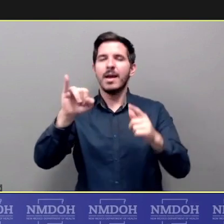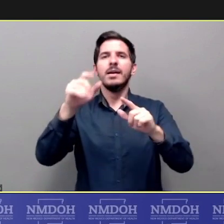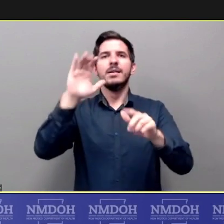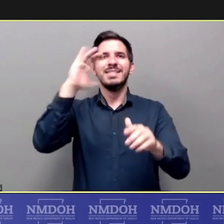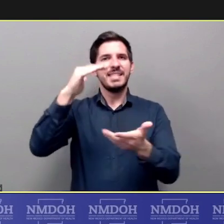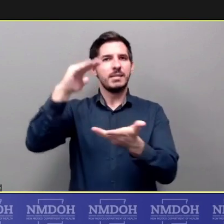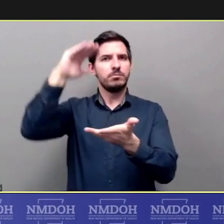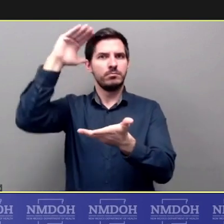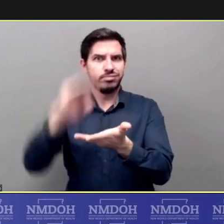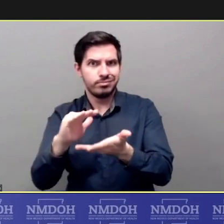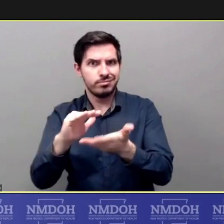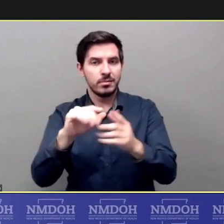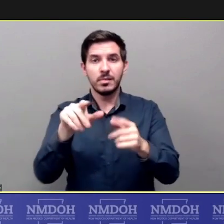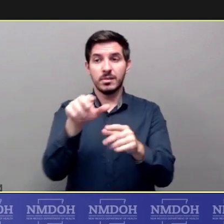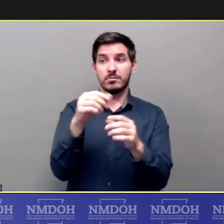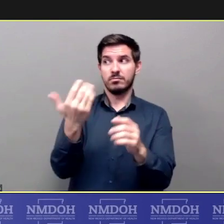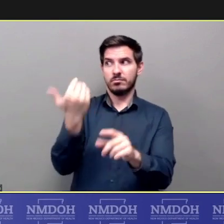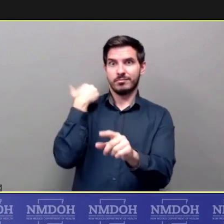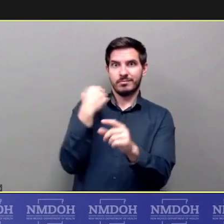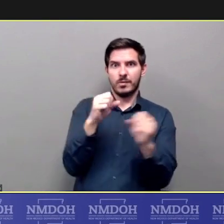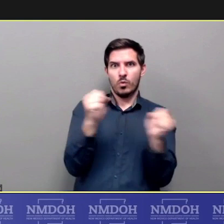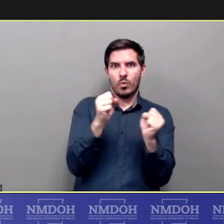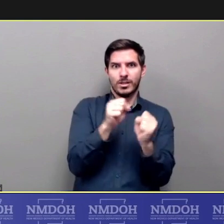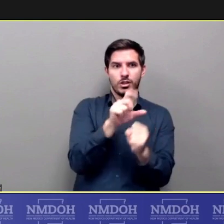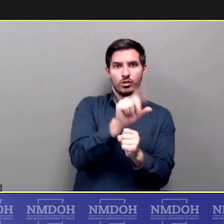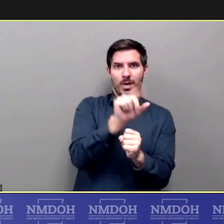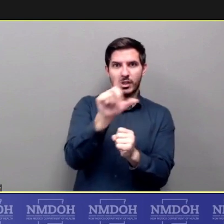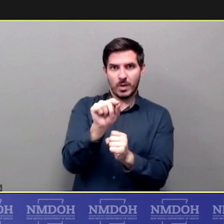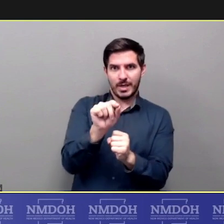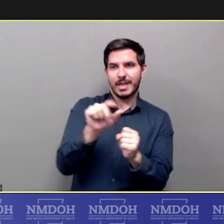to 2021. What do you think explains that?